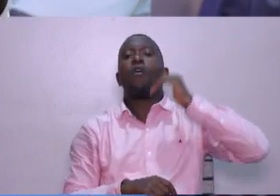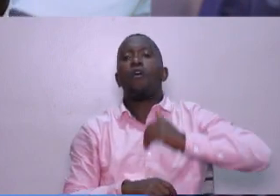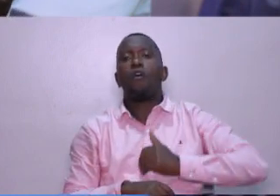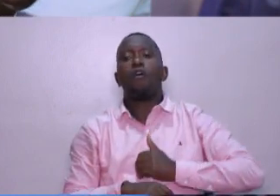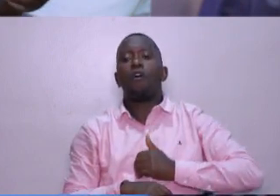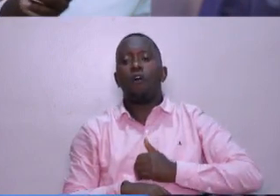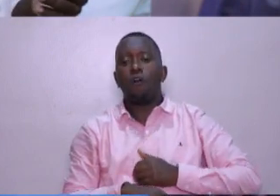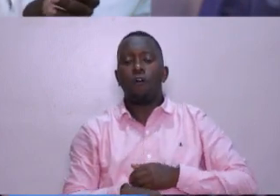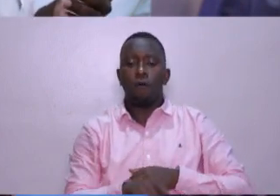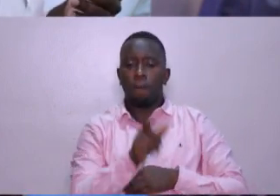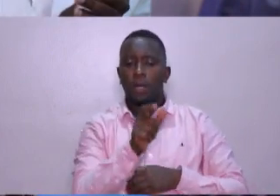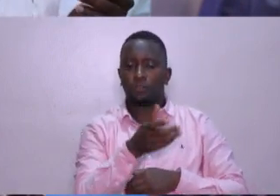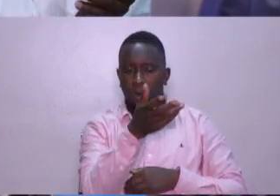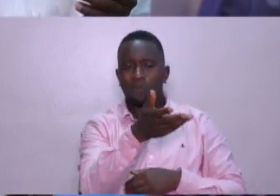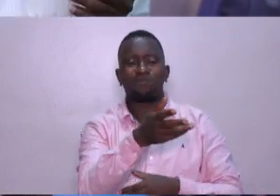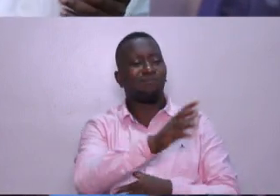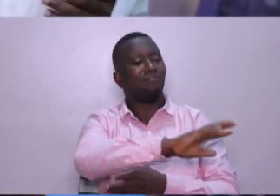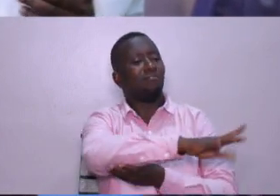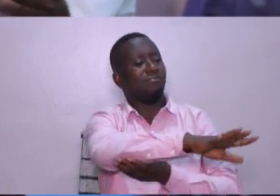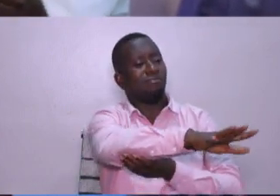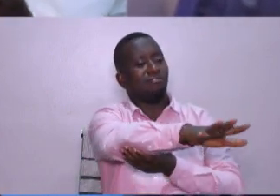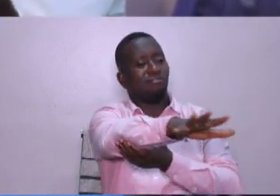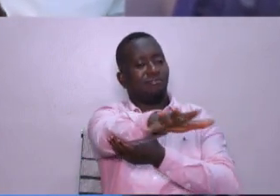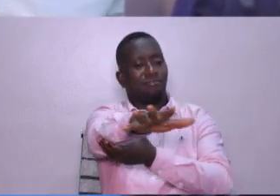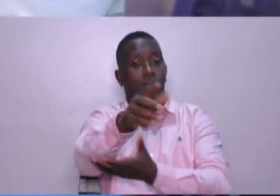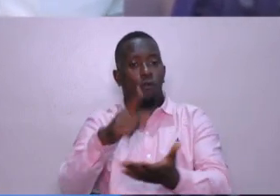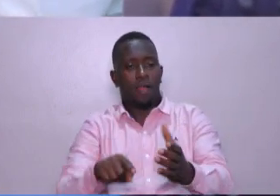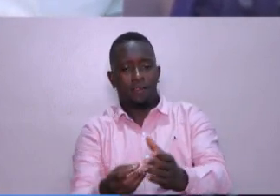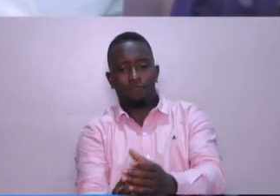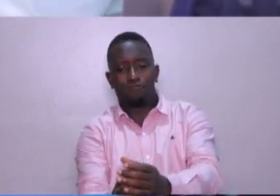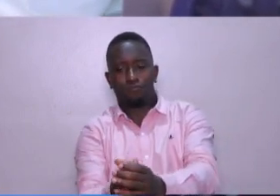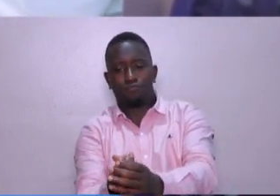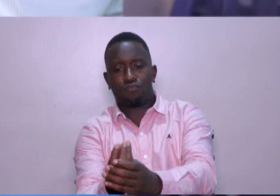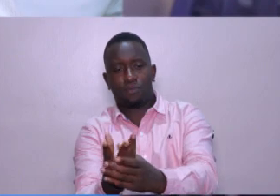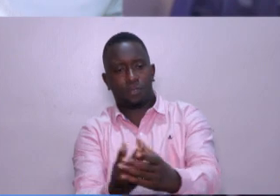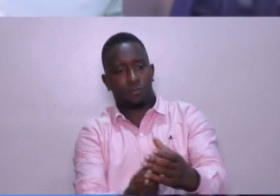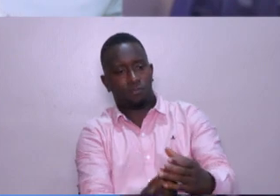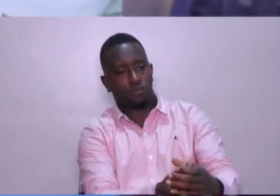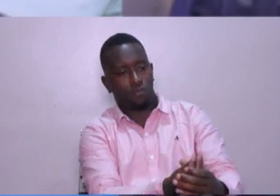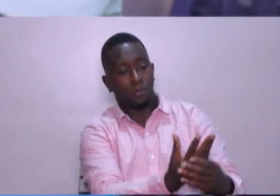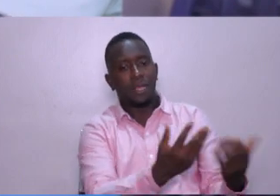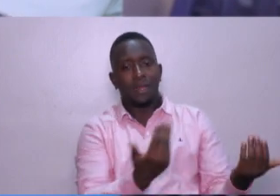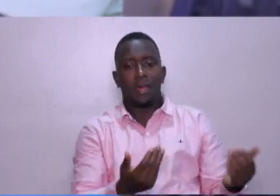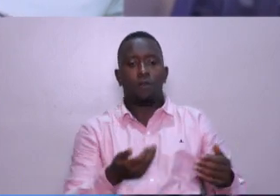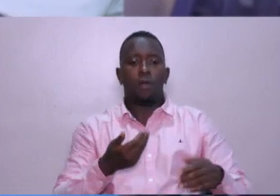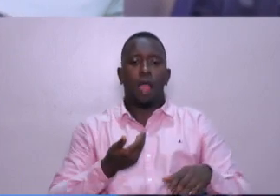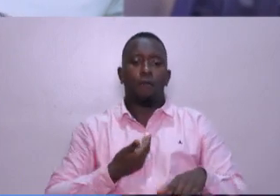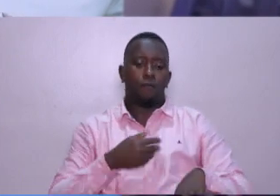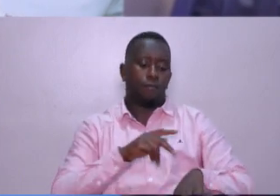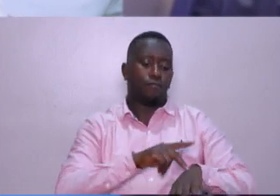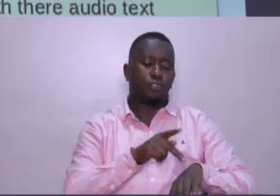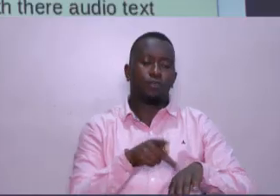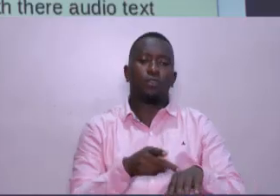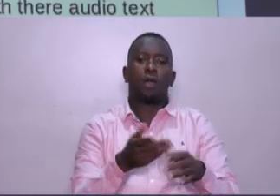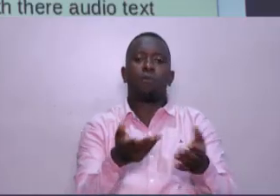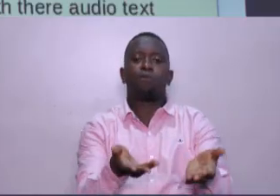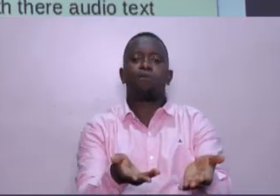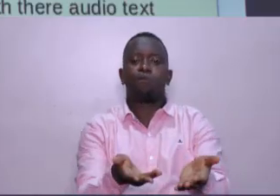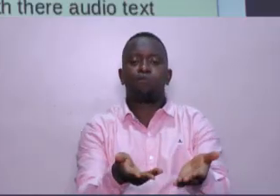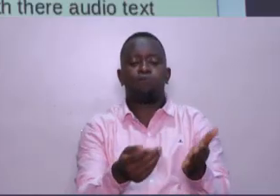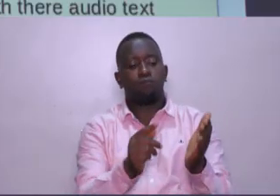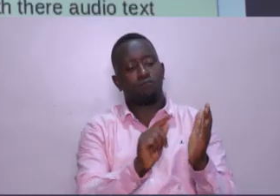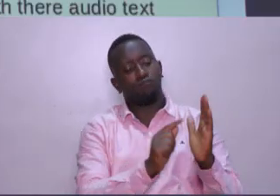is irrigating crops. And then I tell you there are principles followed.